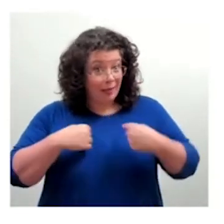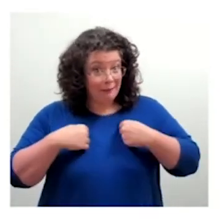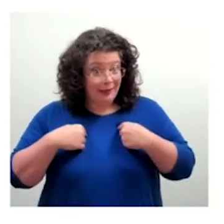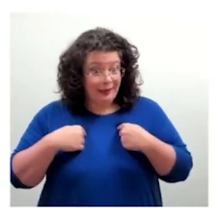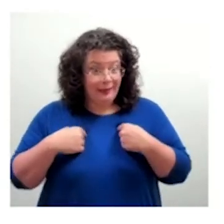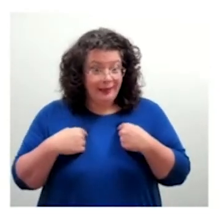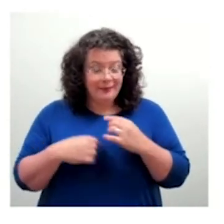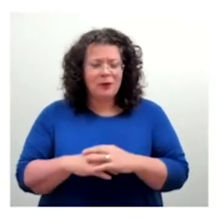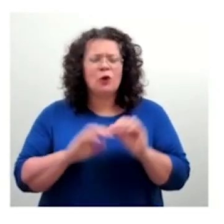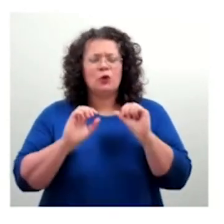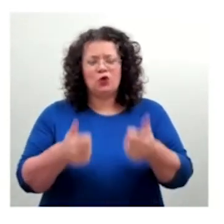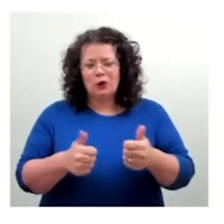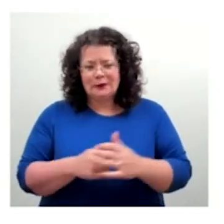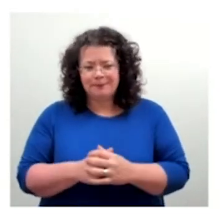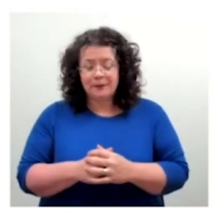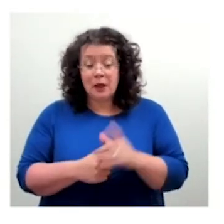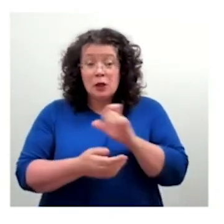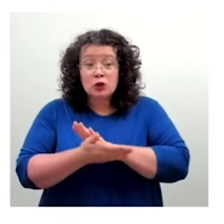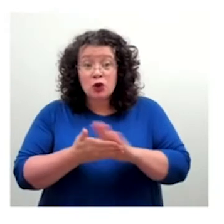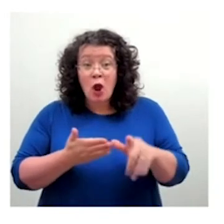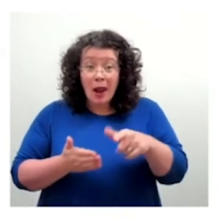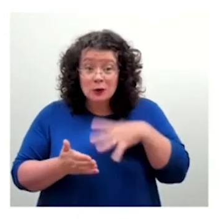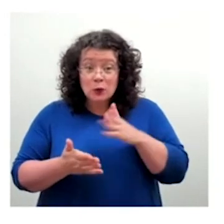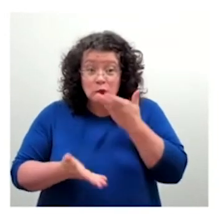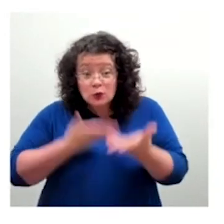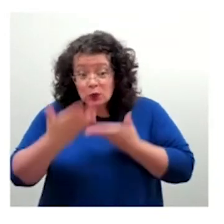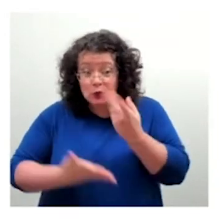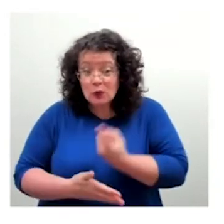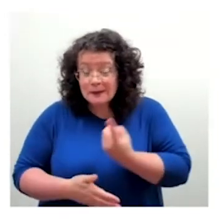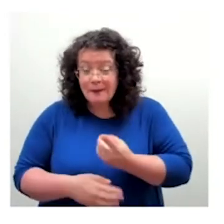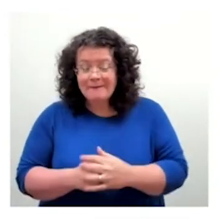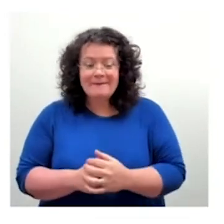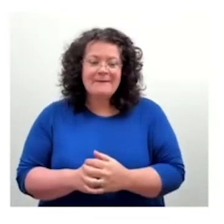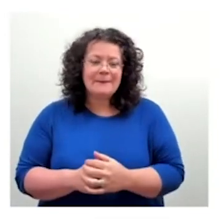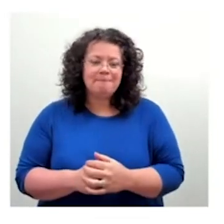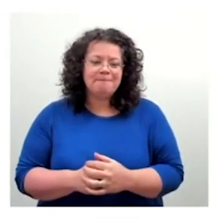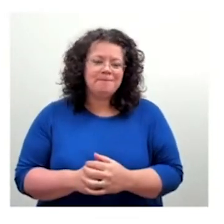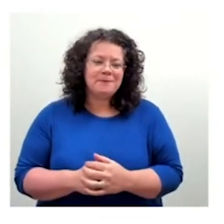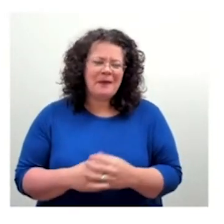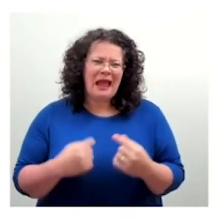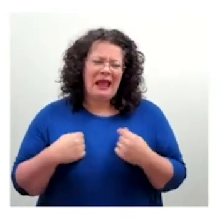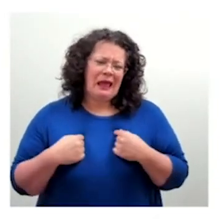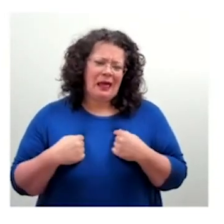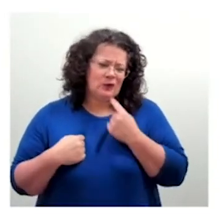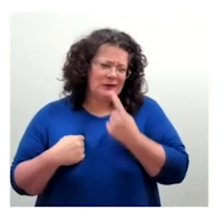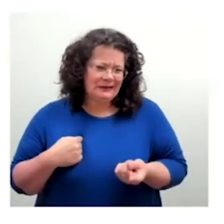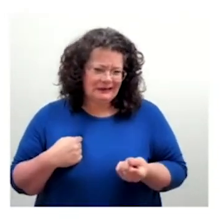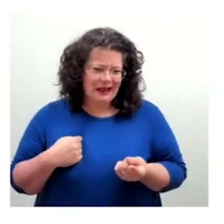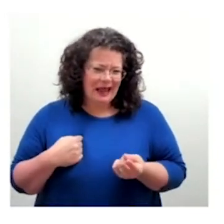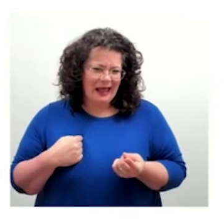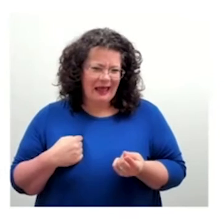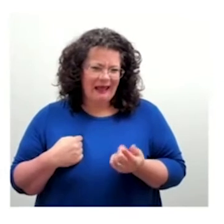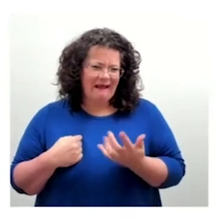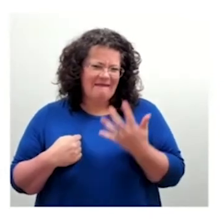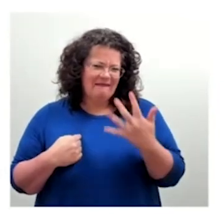gonna say 5'2", but I feel like I'm adding a couple of inches on there. I like to think that's how I am. White woman with dark hair.